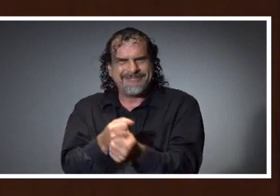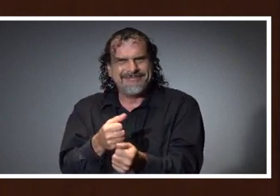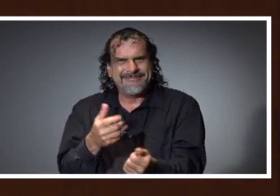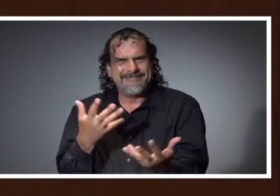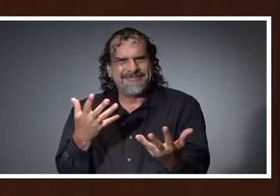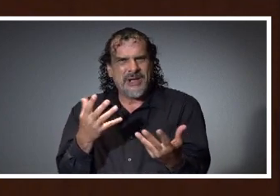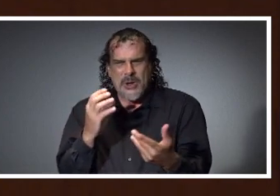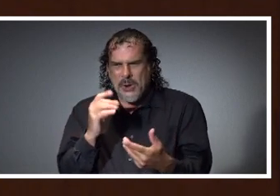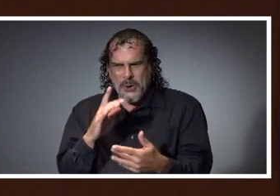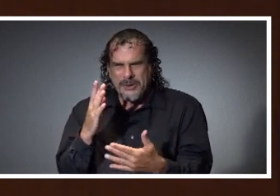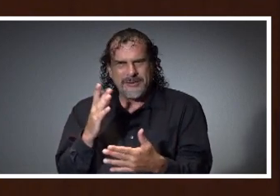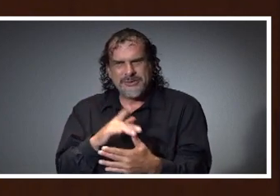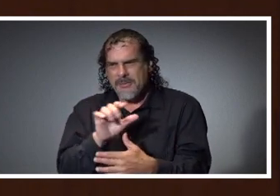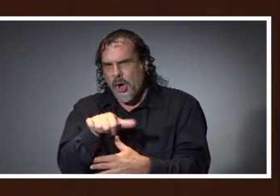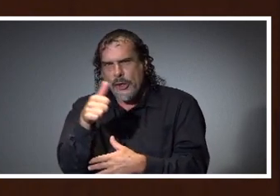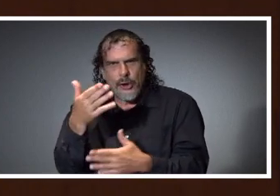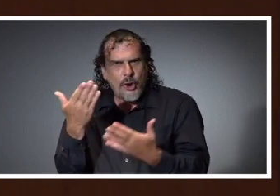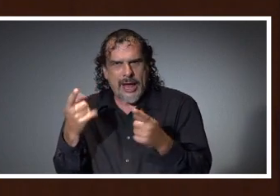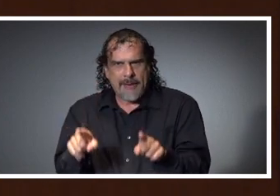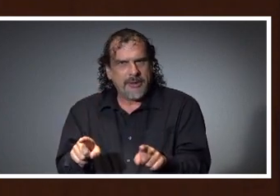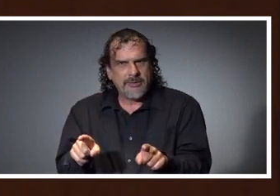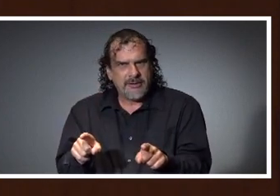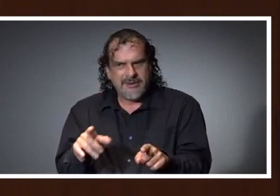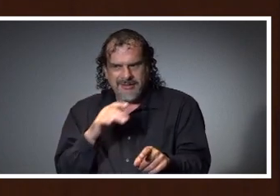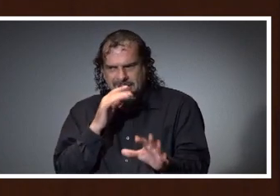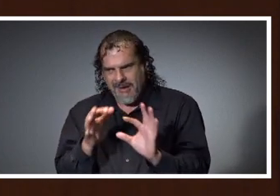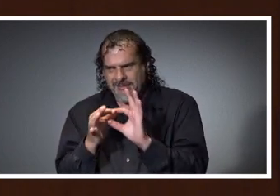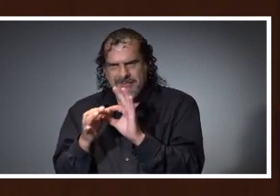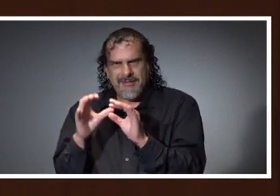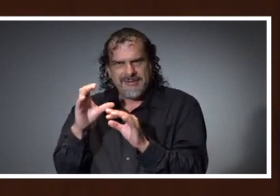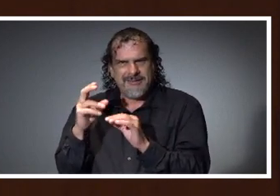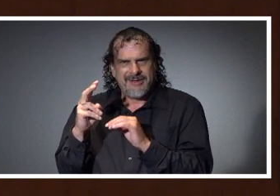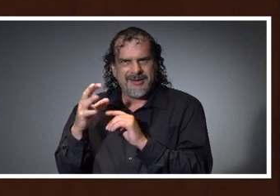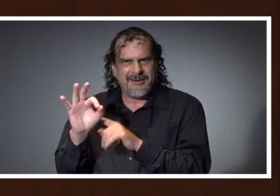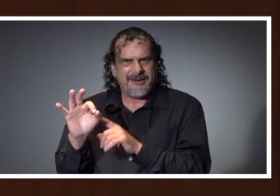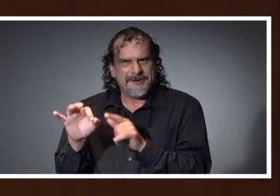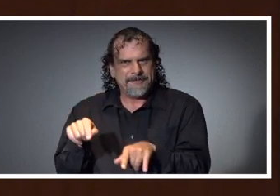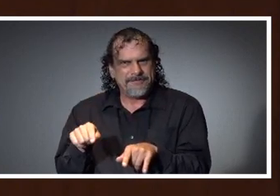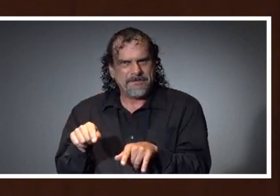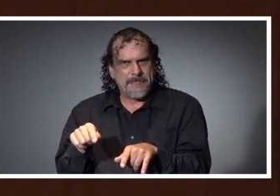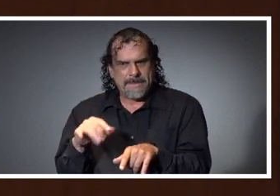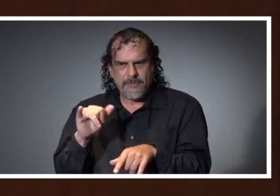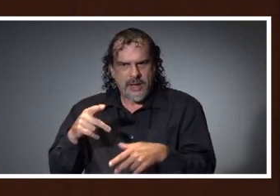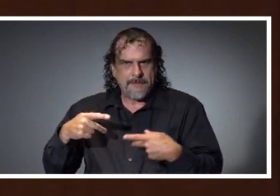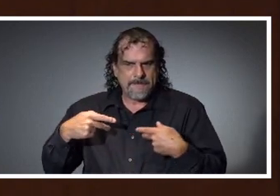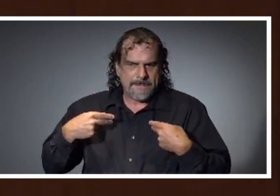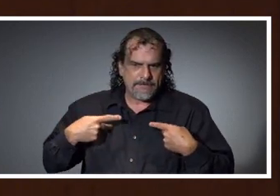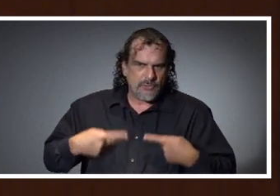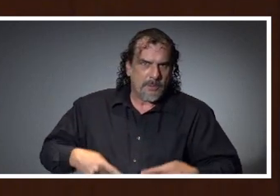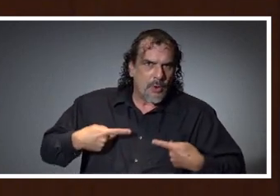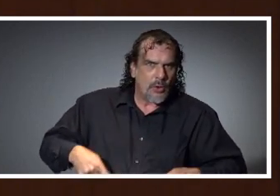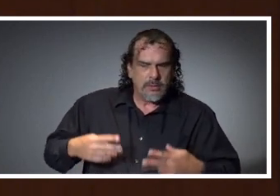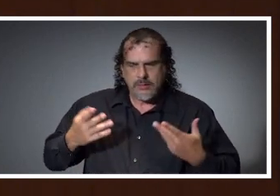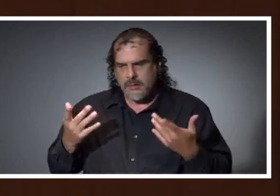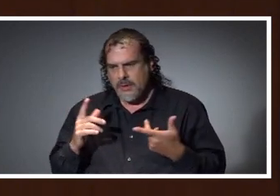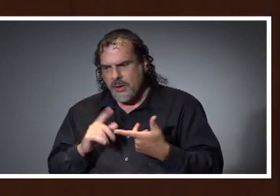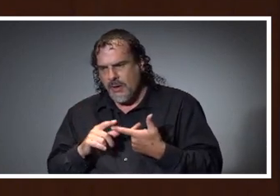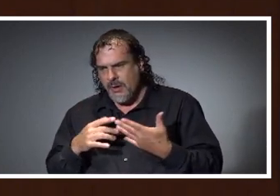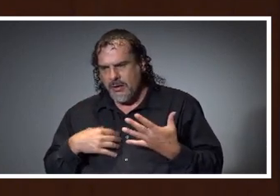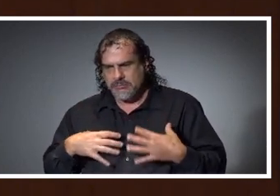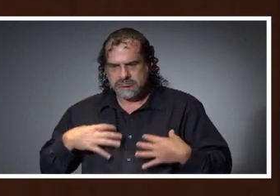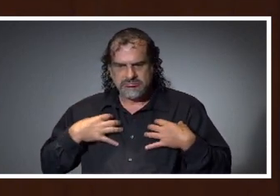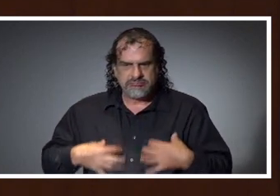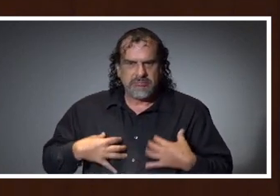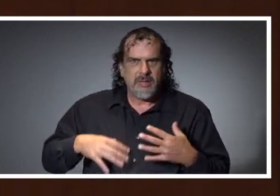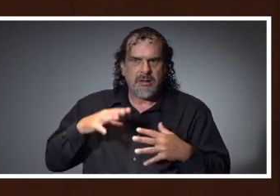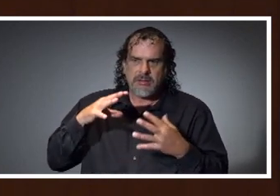other sort of medical syndrome that is not related to coronavirus death, such as pneumonia or respiratory failure or those sorts of things,